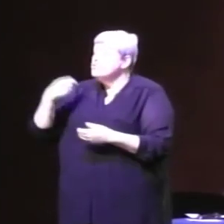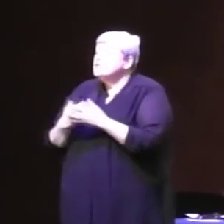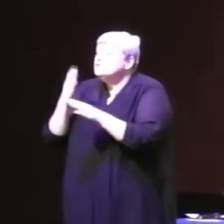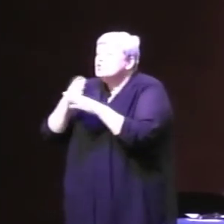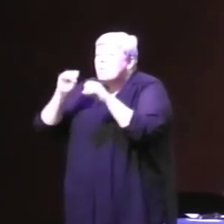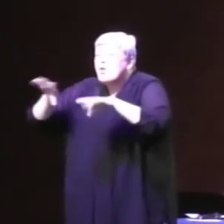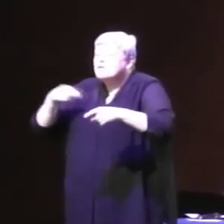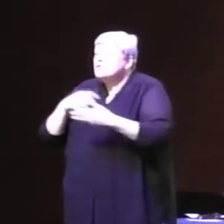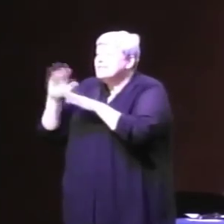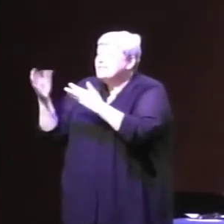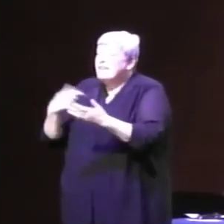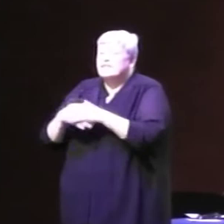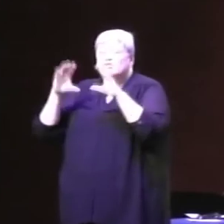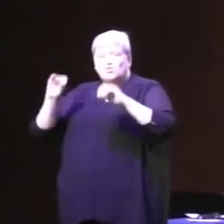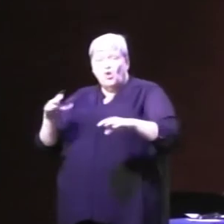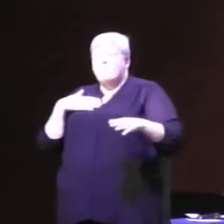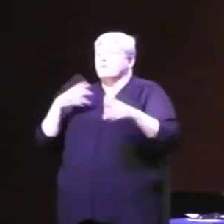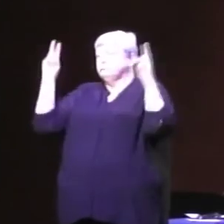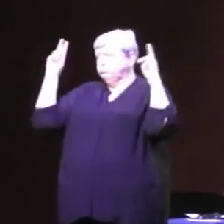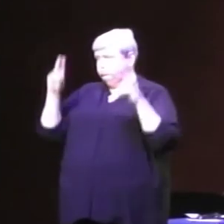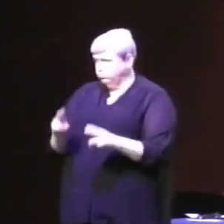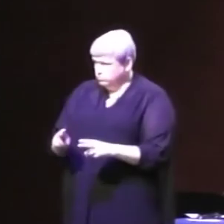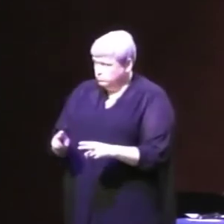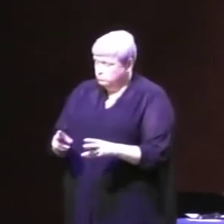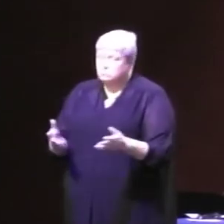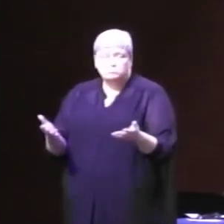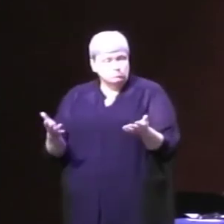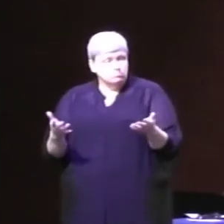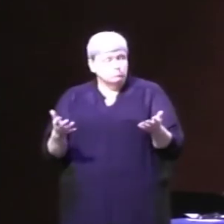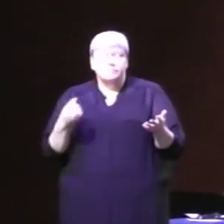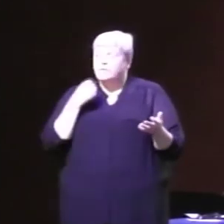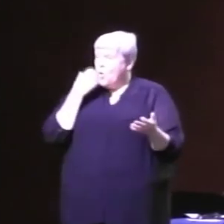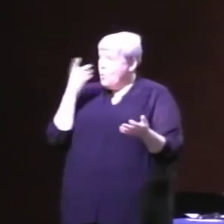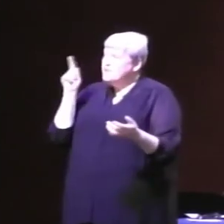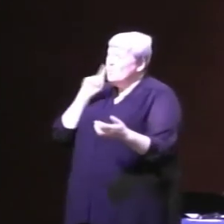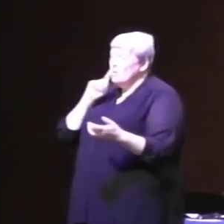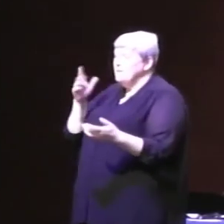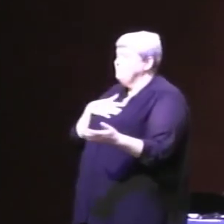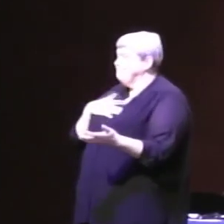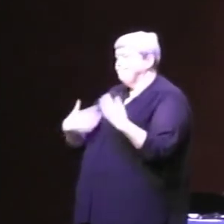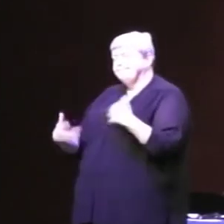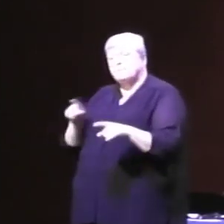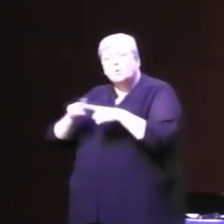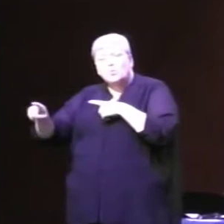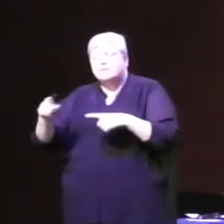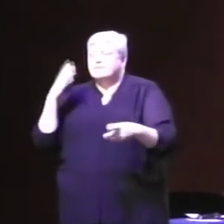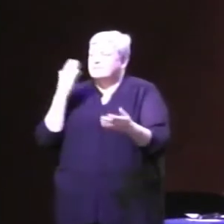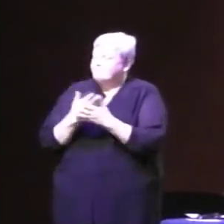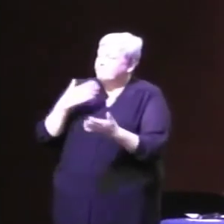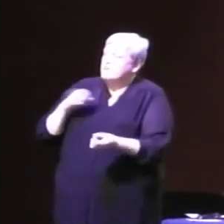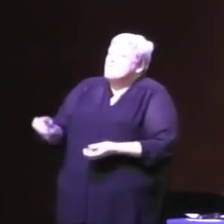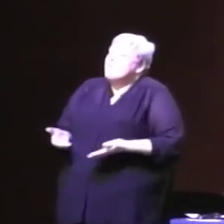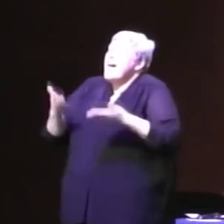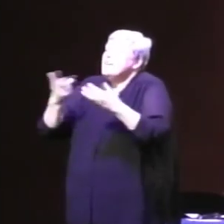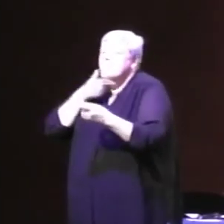with services either stopped or dramatically reduced. As always, women bear the brunt of the cuts, as we are more likely to be providing the